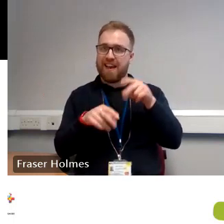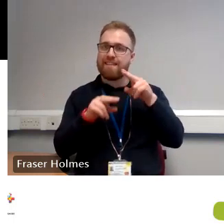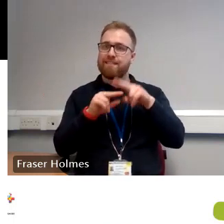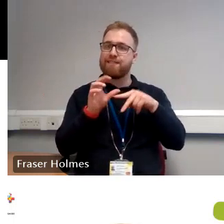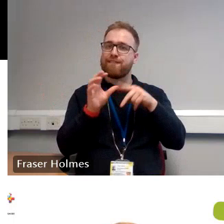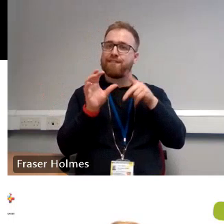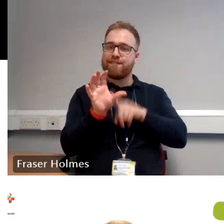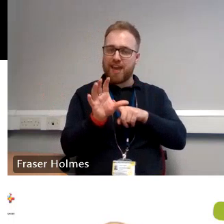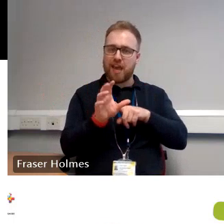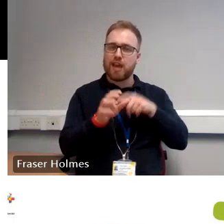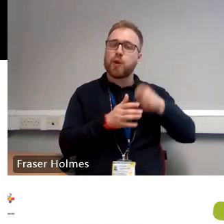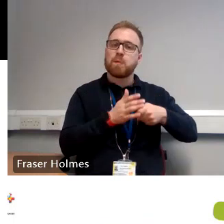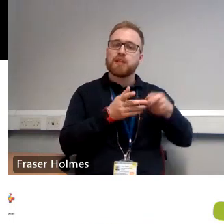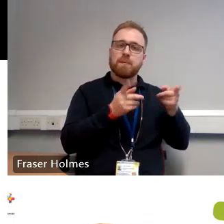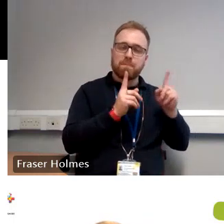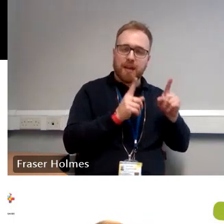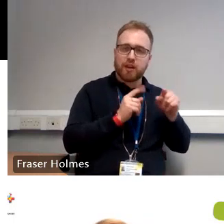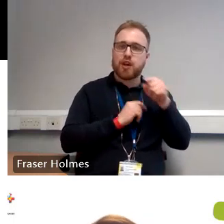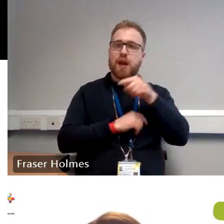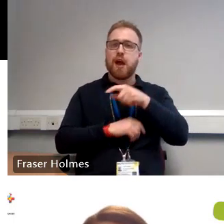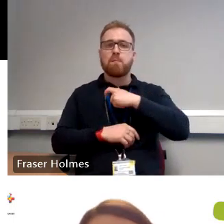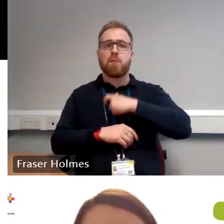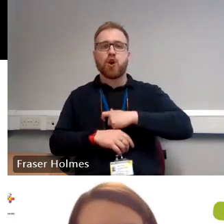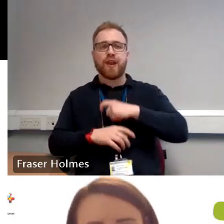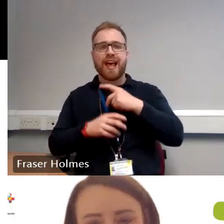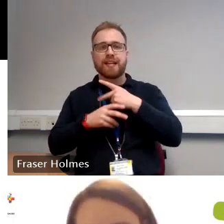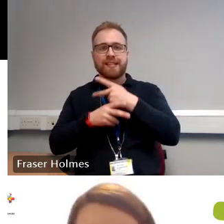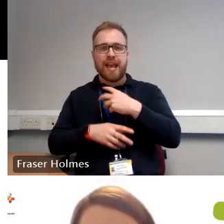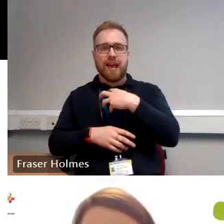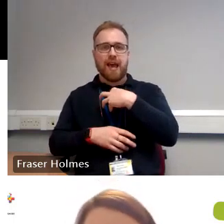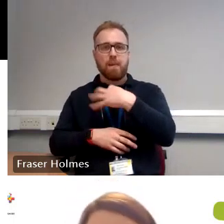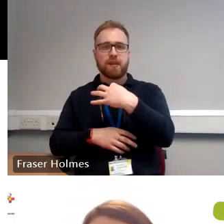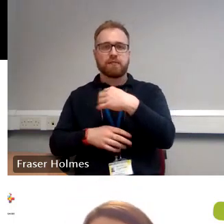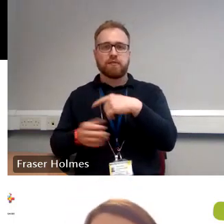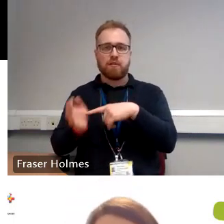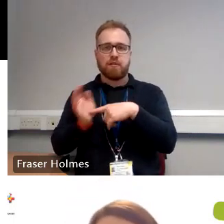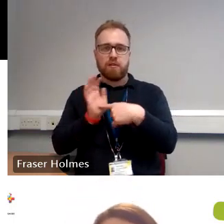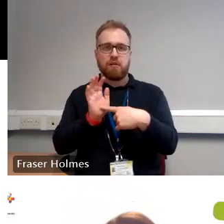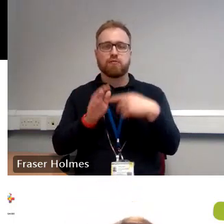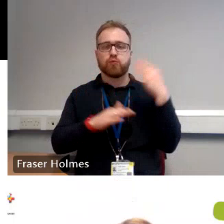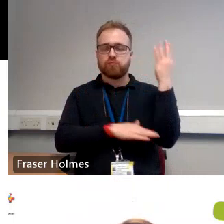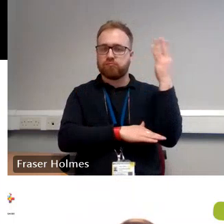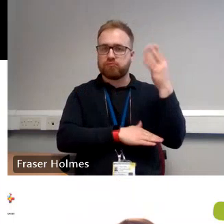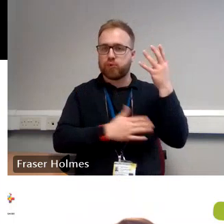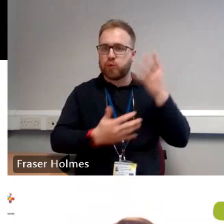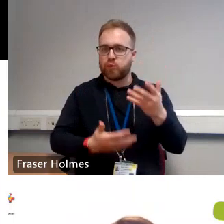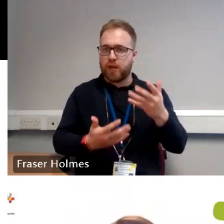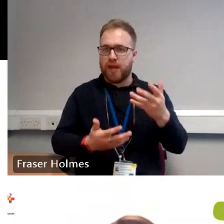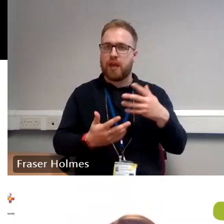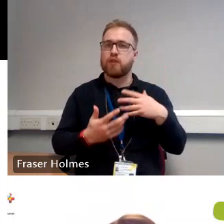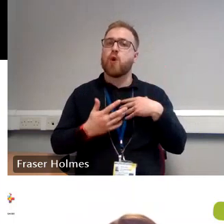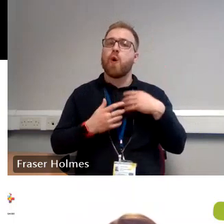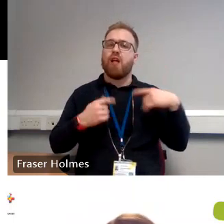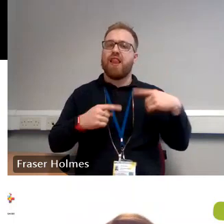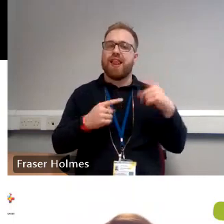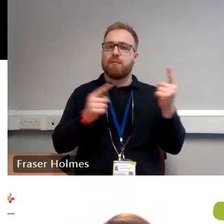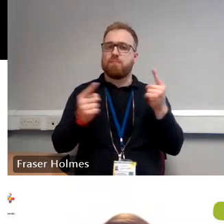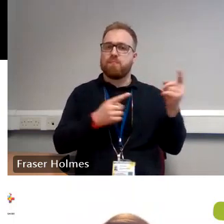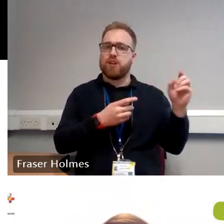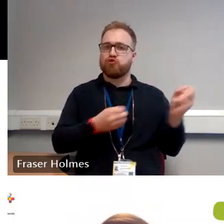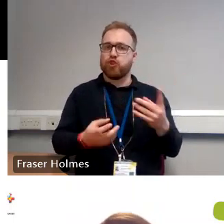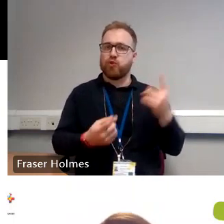Benskin, Personalised Care Role Ambassador, to do the presentation on social prescribing, and I'll let each of those introduce themselves